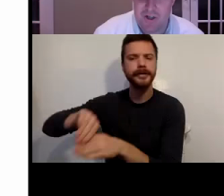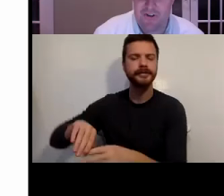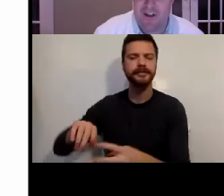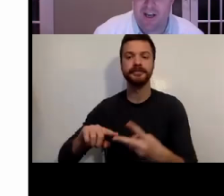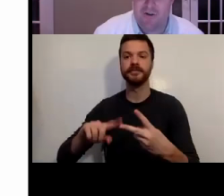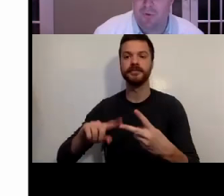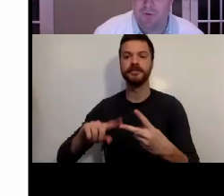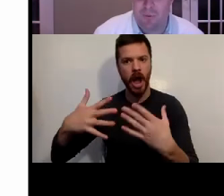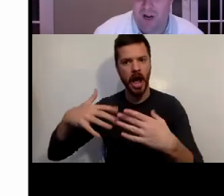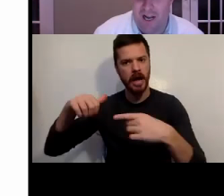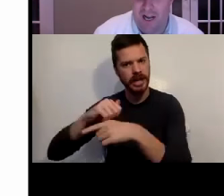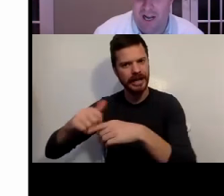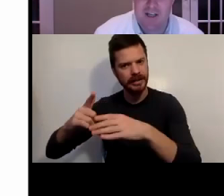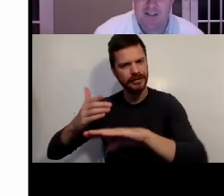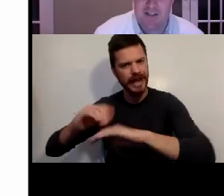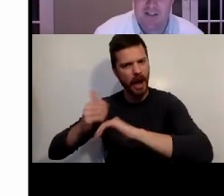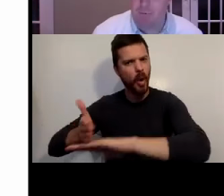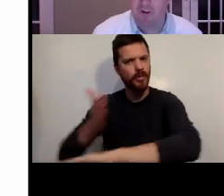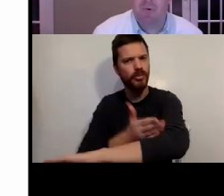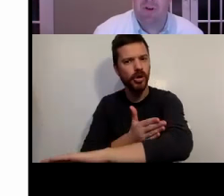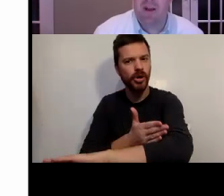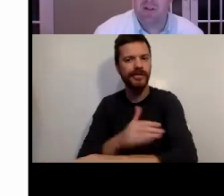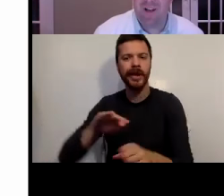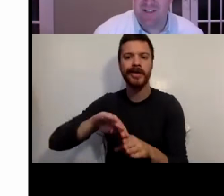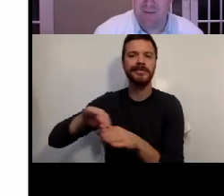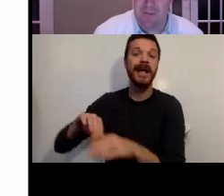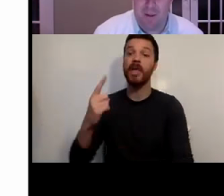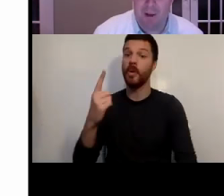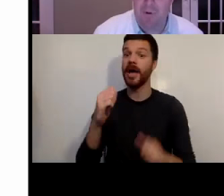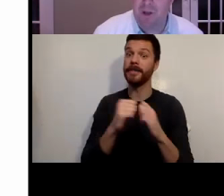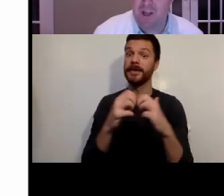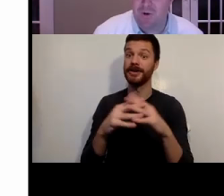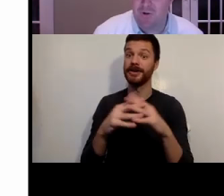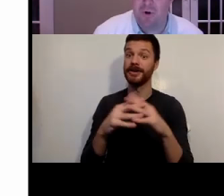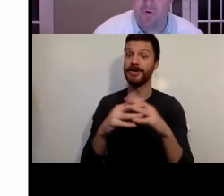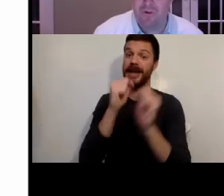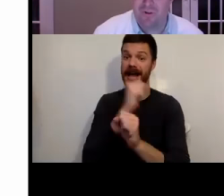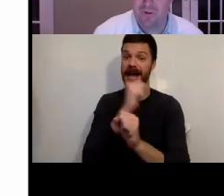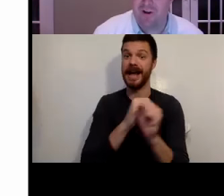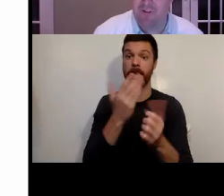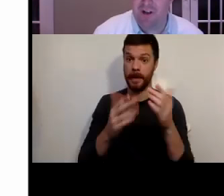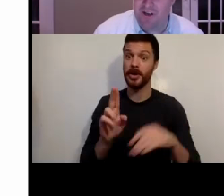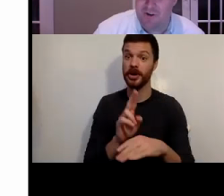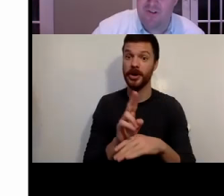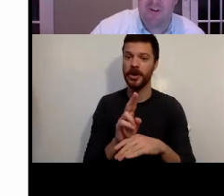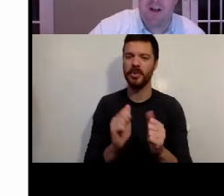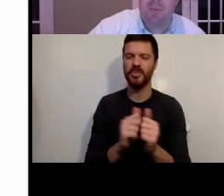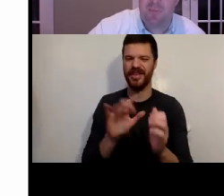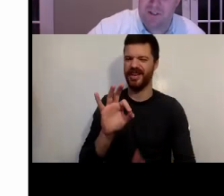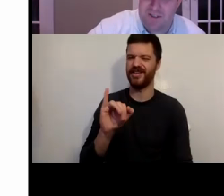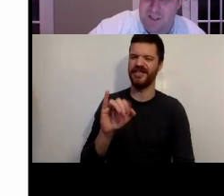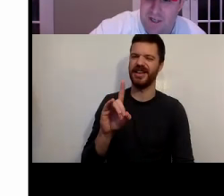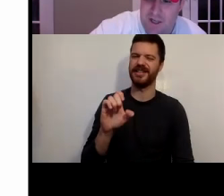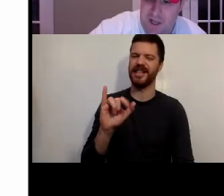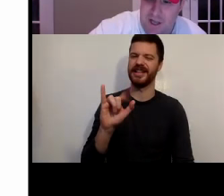the skills that they need to improve their practice. So that'd be an example of an implementation strategy that might be being used, but used without fidelity to its intended